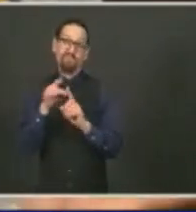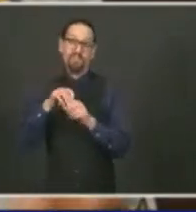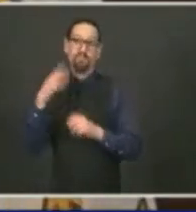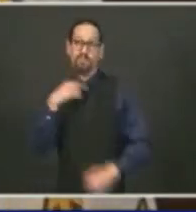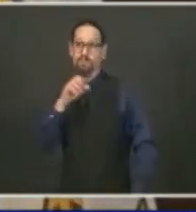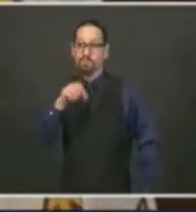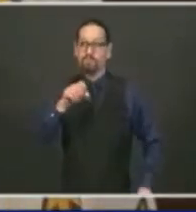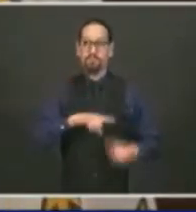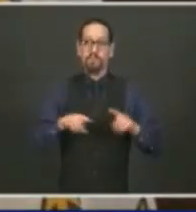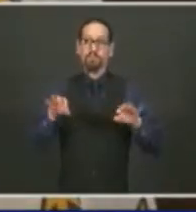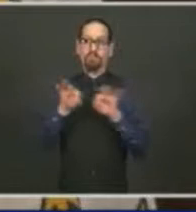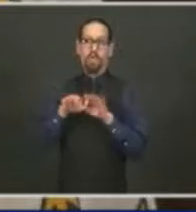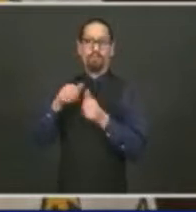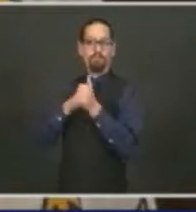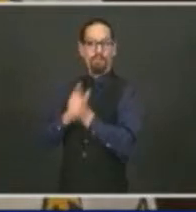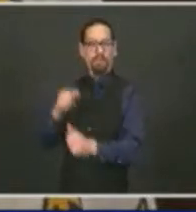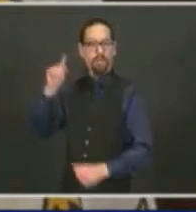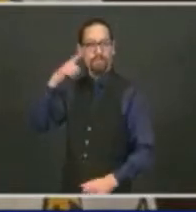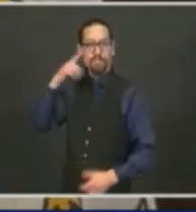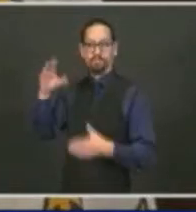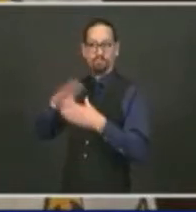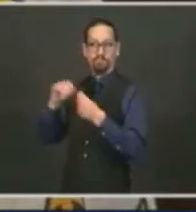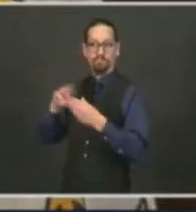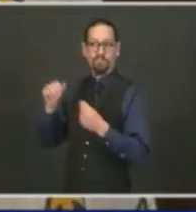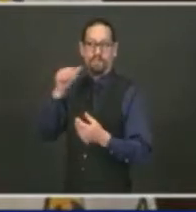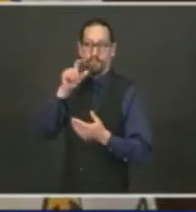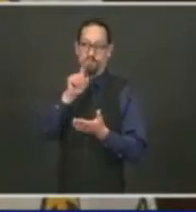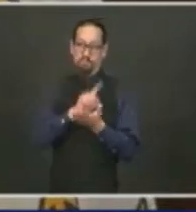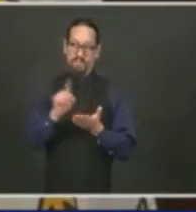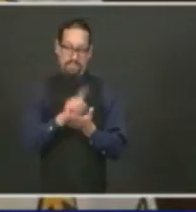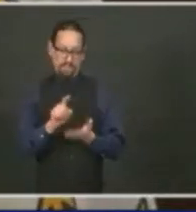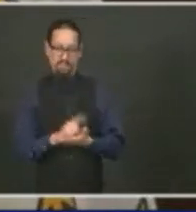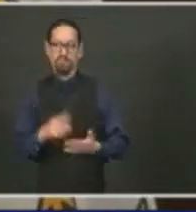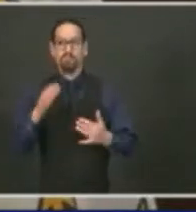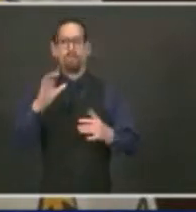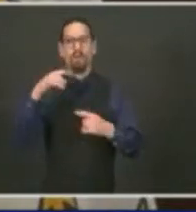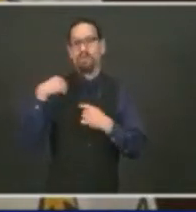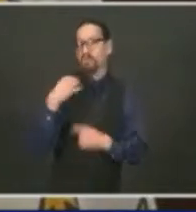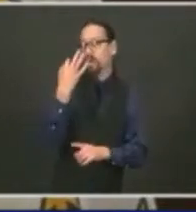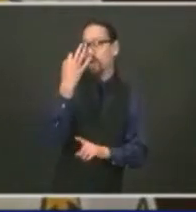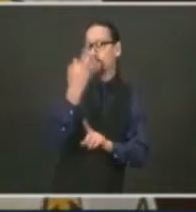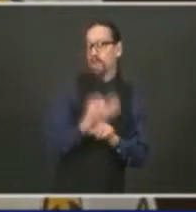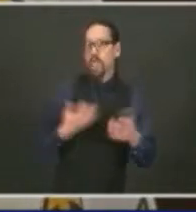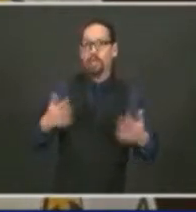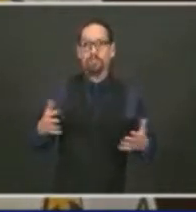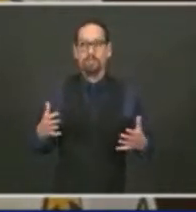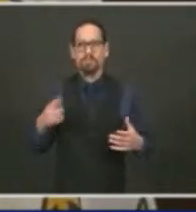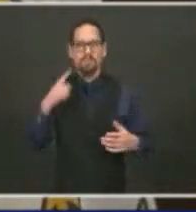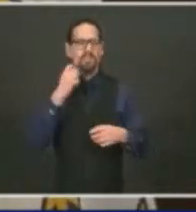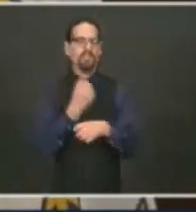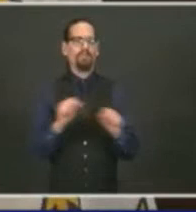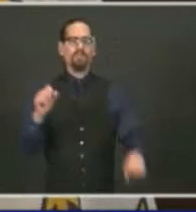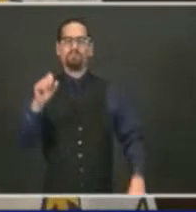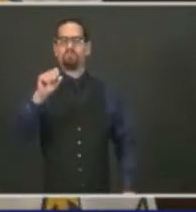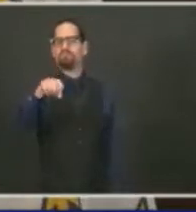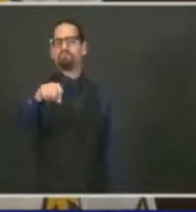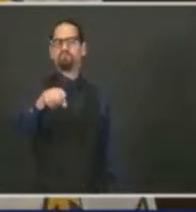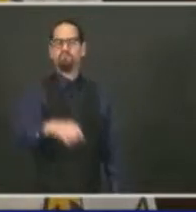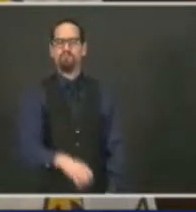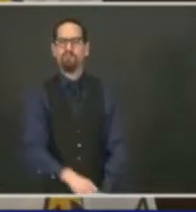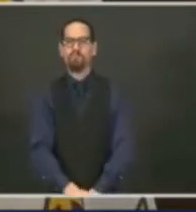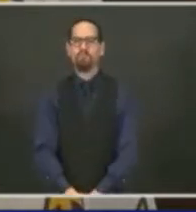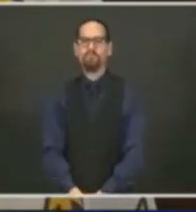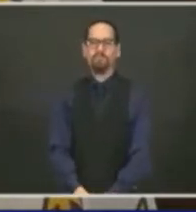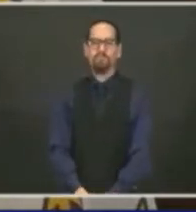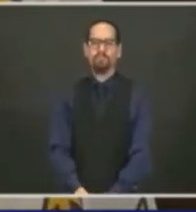what the governor's been saying every week for 9 months, then I think it's going to be pretty safe. While you're up there, can